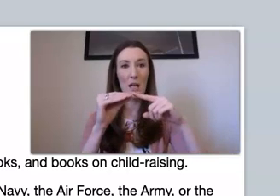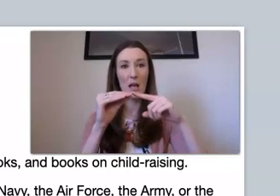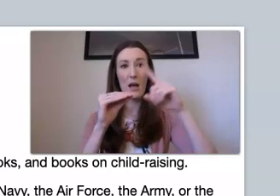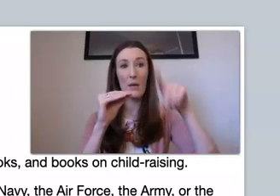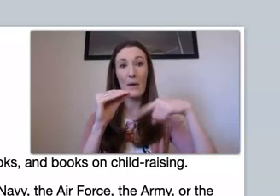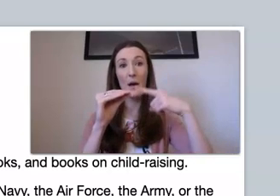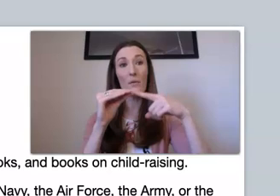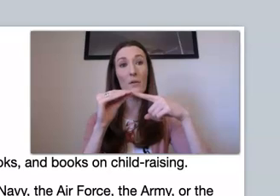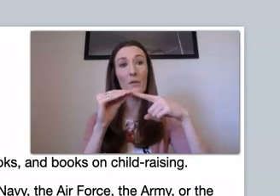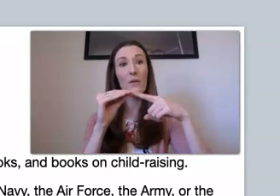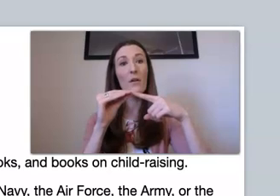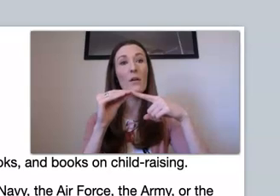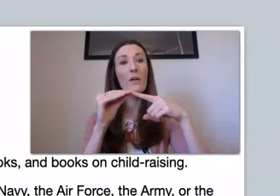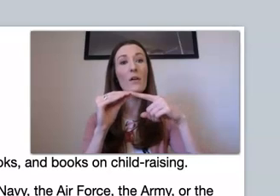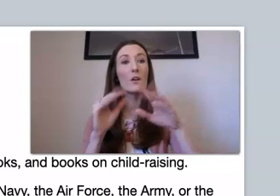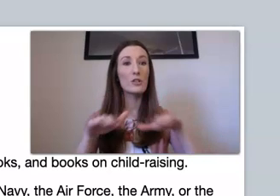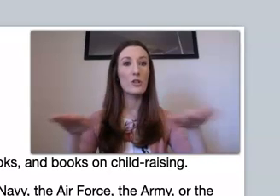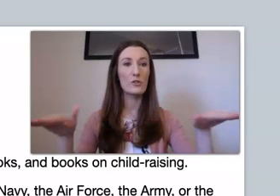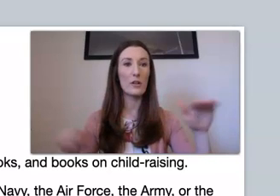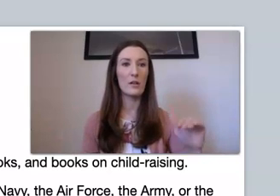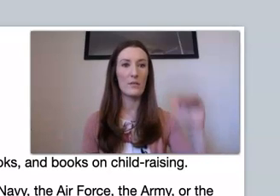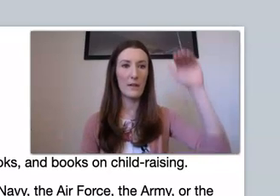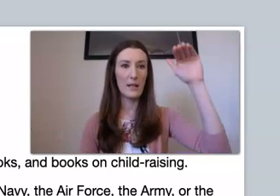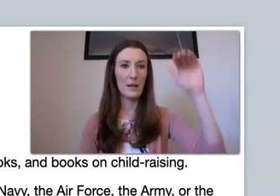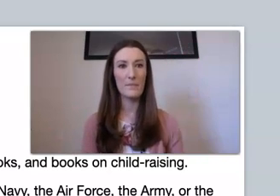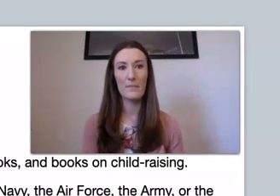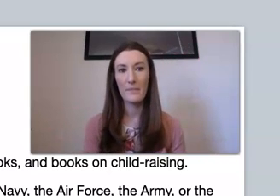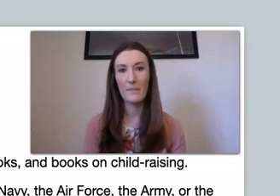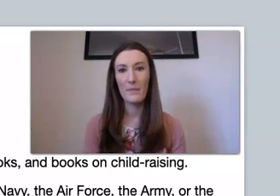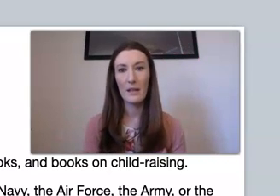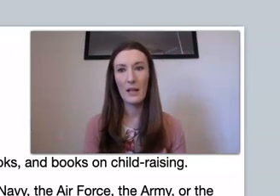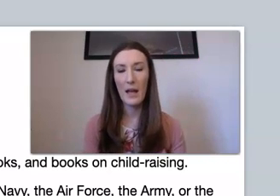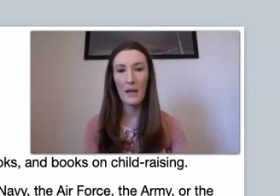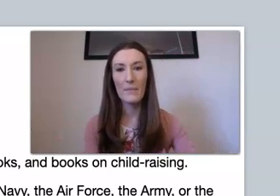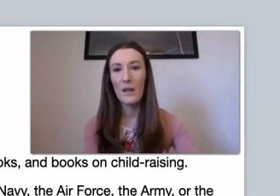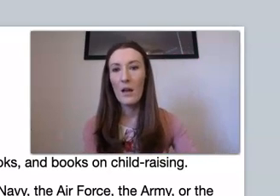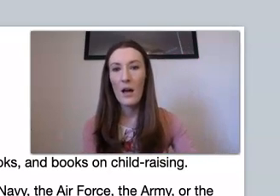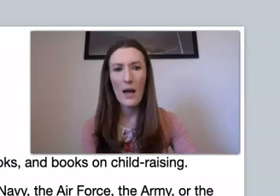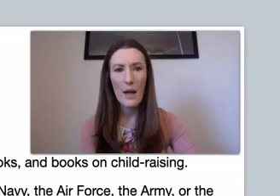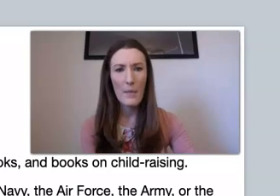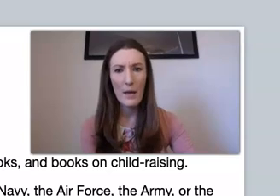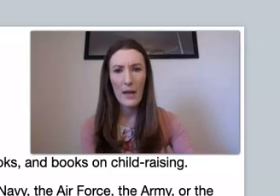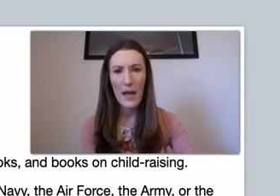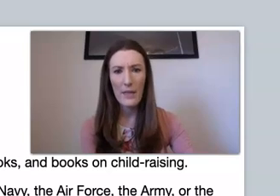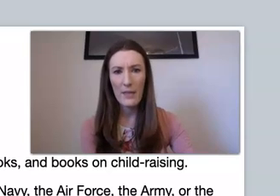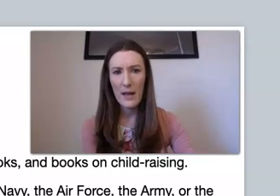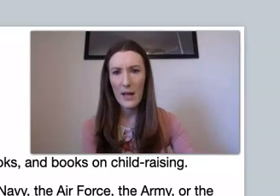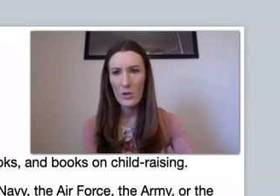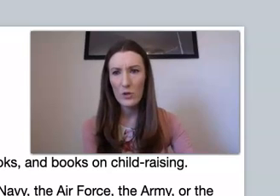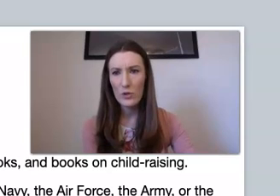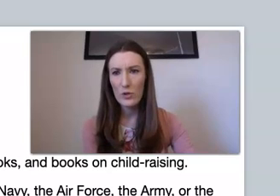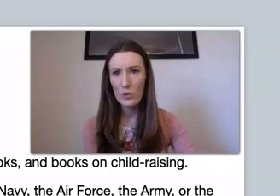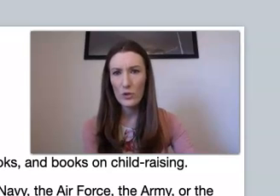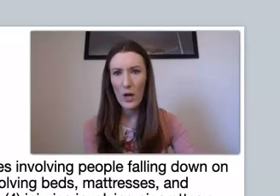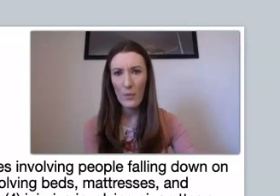Books about children raising. Okay. And